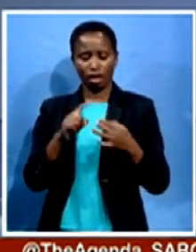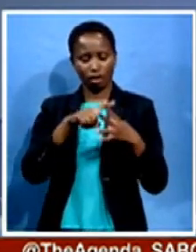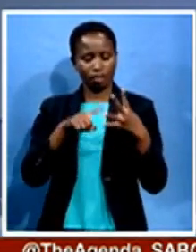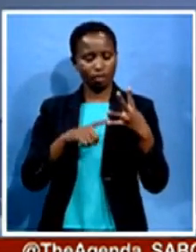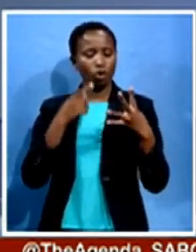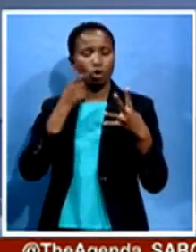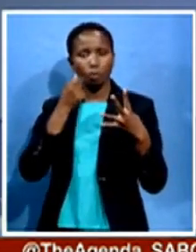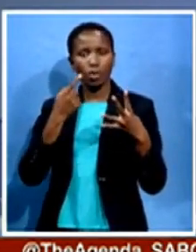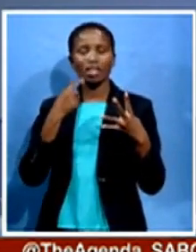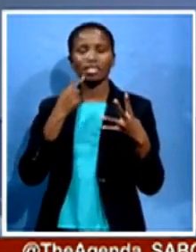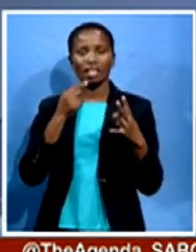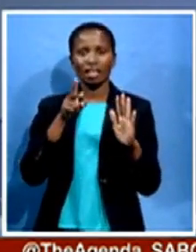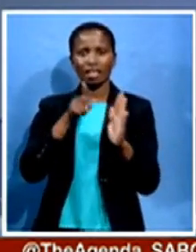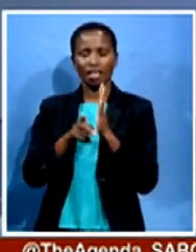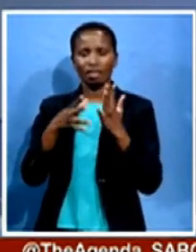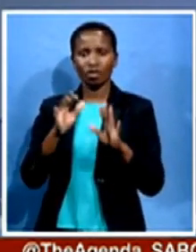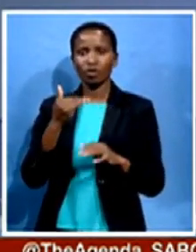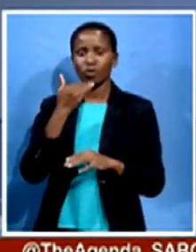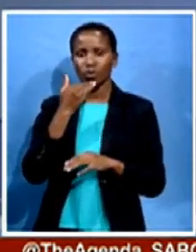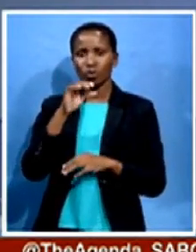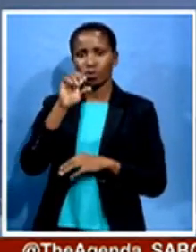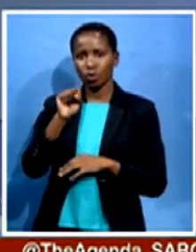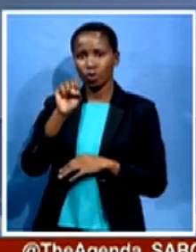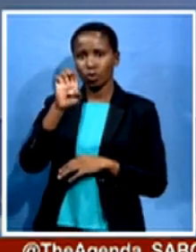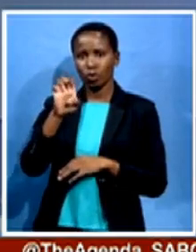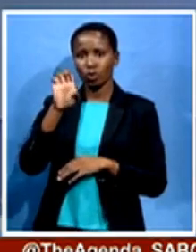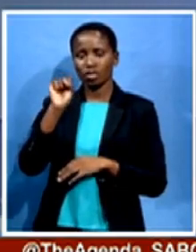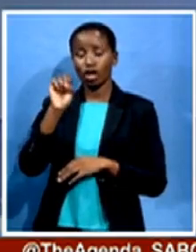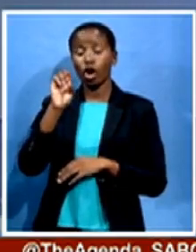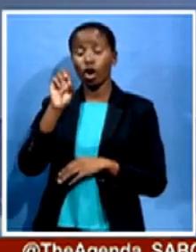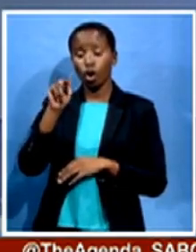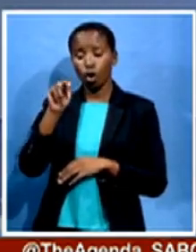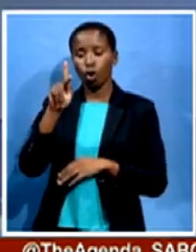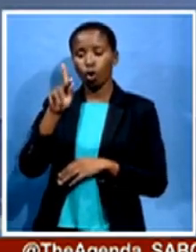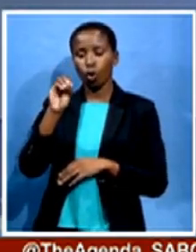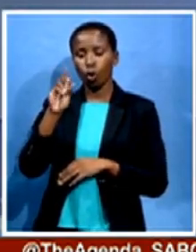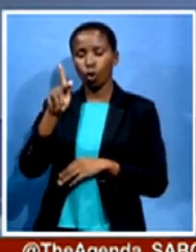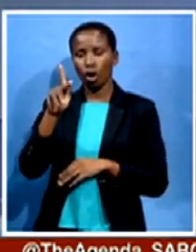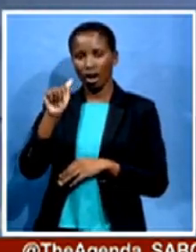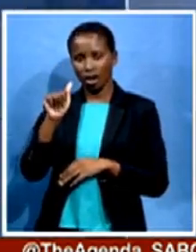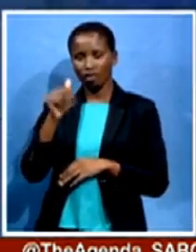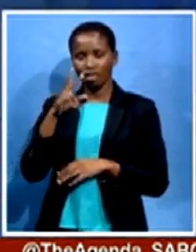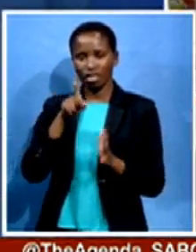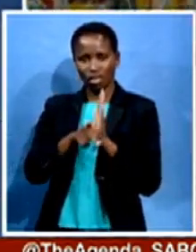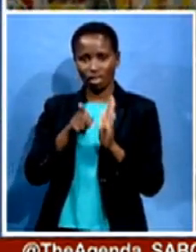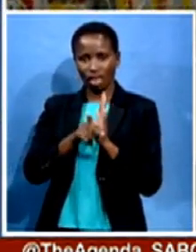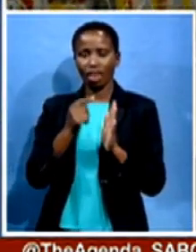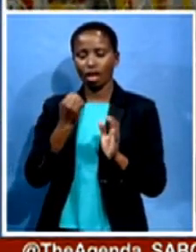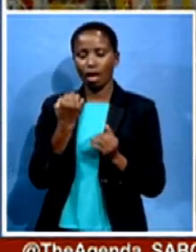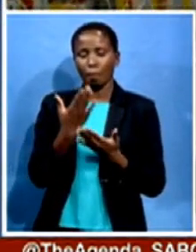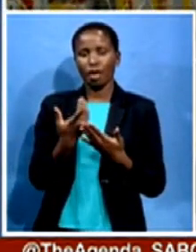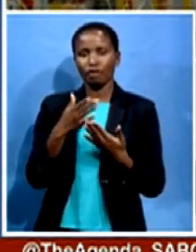at Pampoenkraal outside Mkhondo. The four are expected to apply for bail. SABC News reporter Tumelo Machogo is outside court.